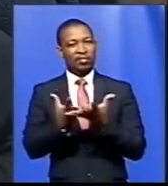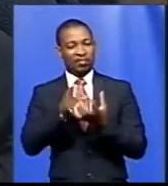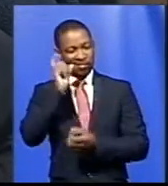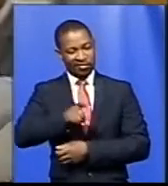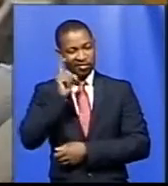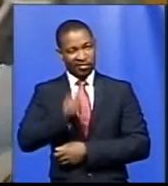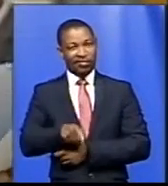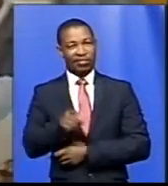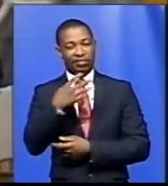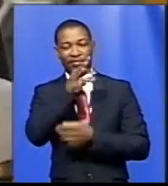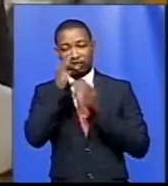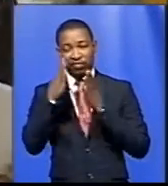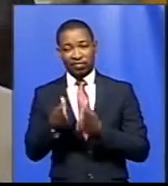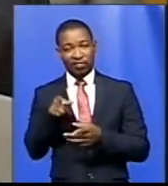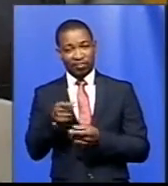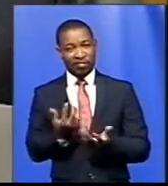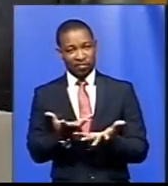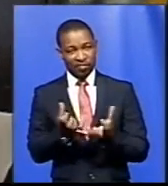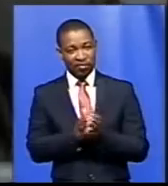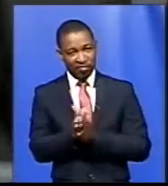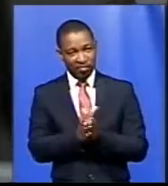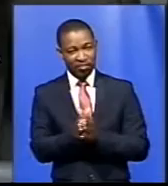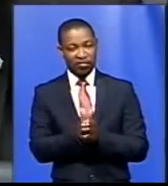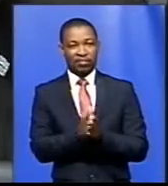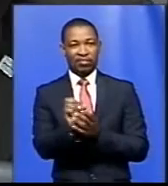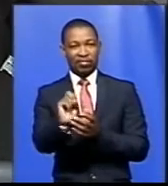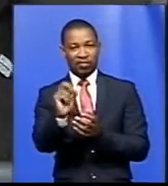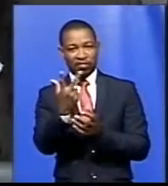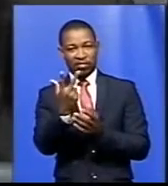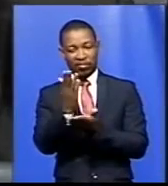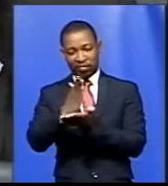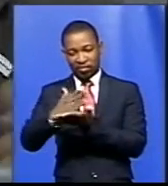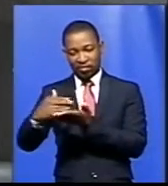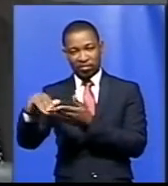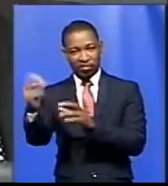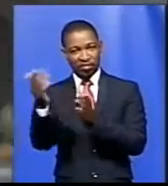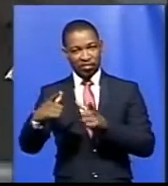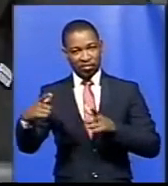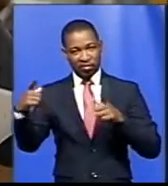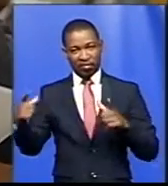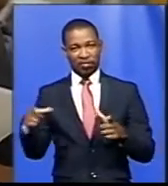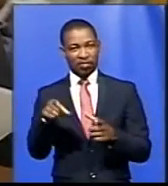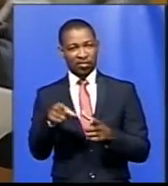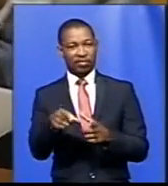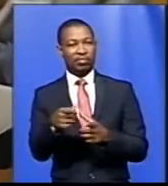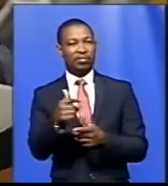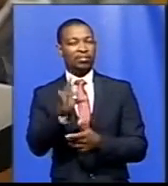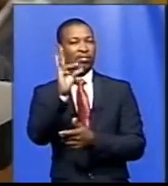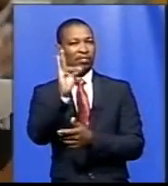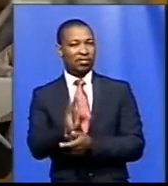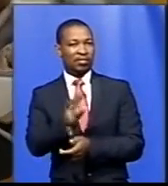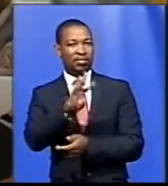required by farmers in this country. The third largest share of the balance, amounting to